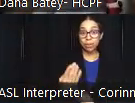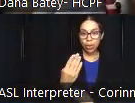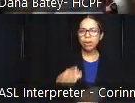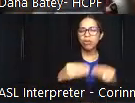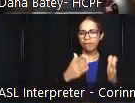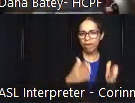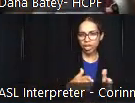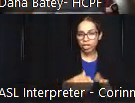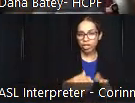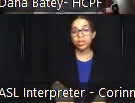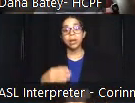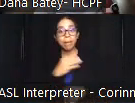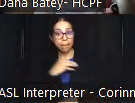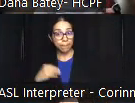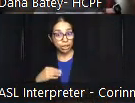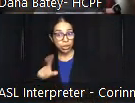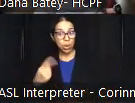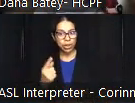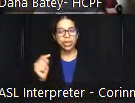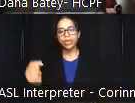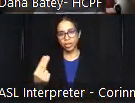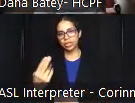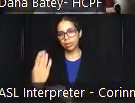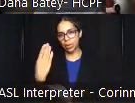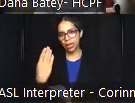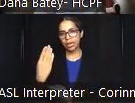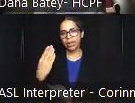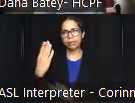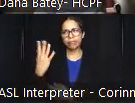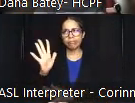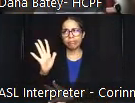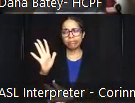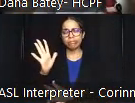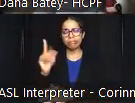then one for members only on Thursday evening, I guess.